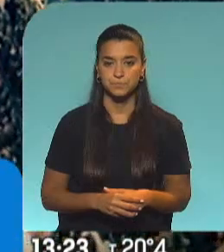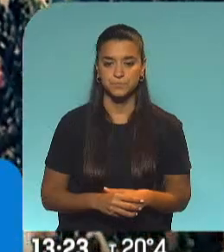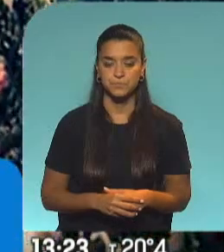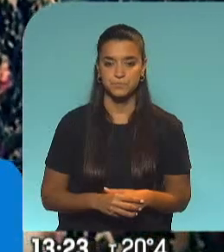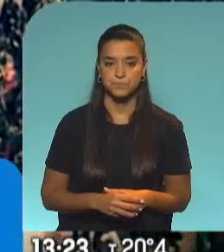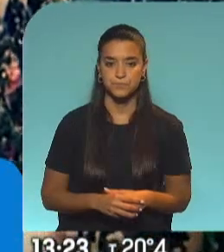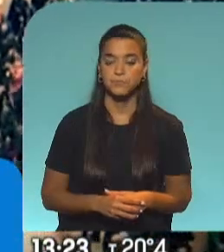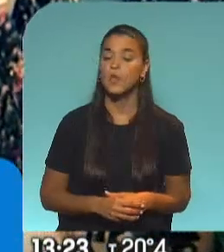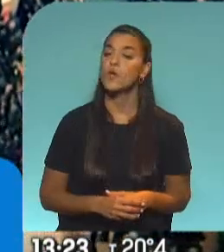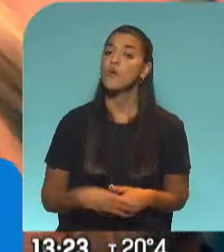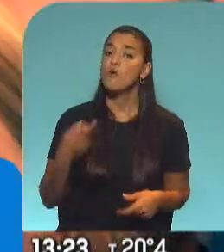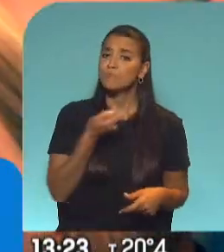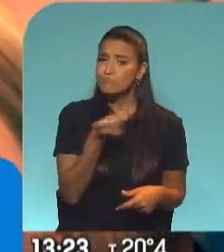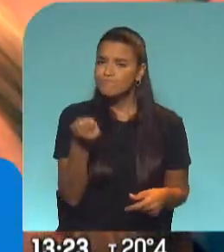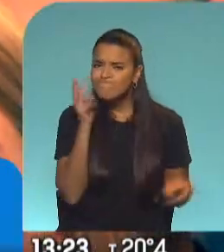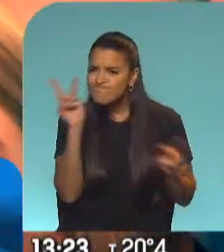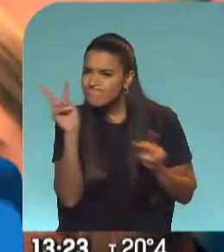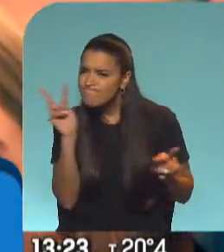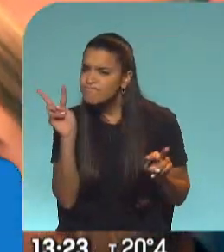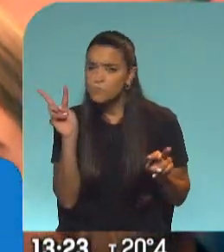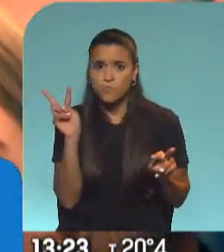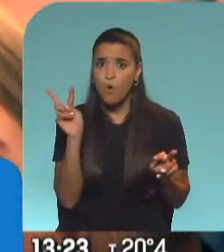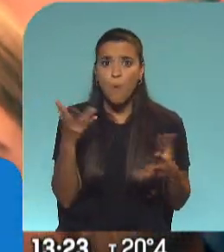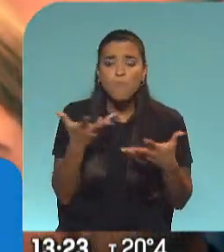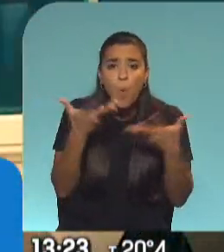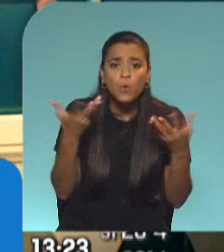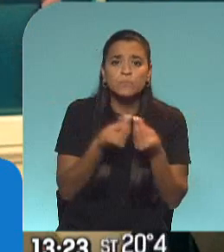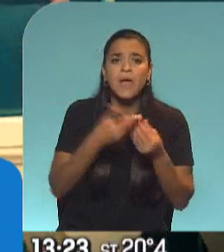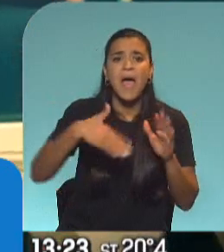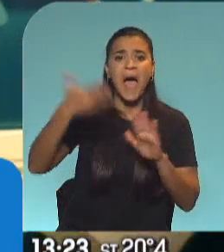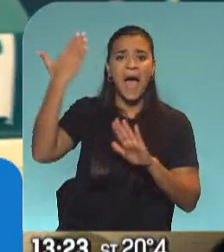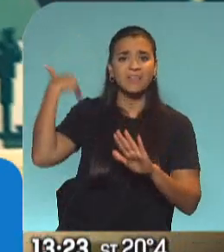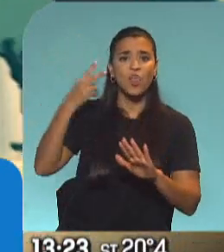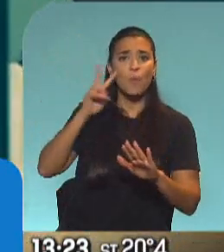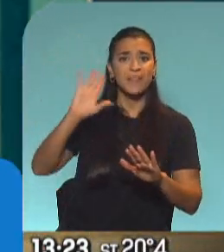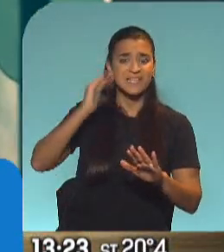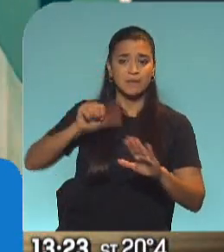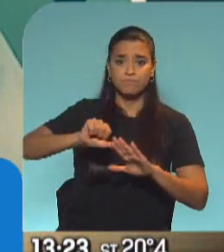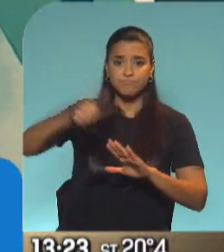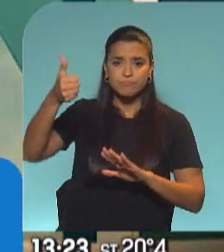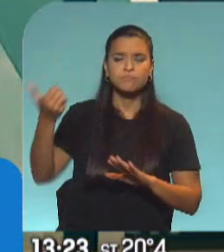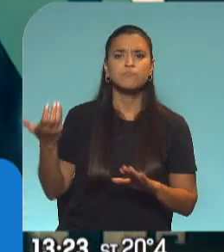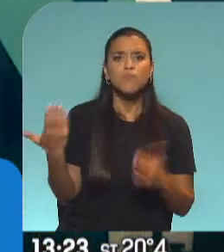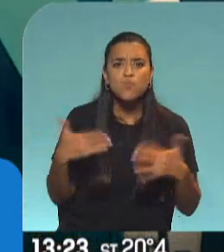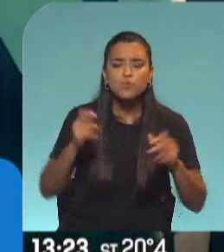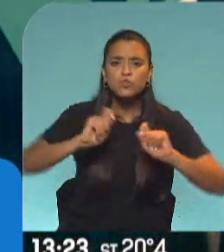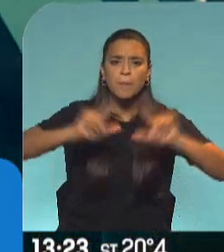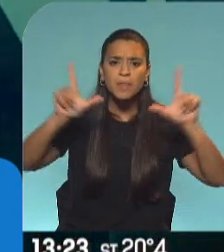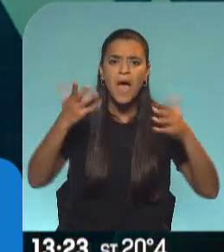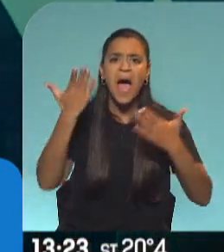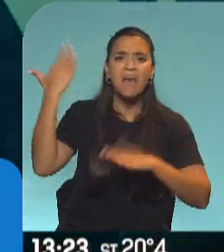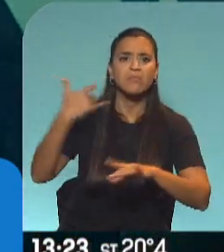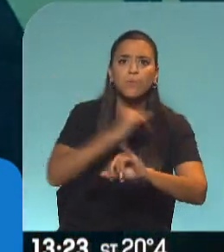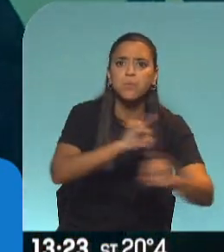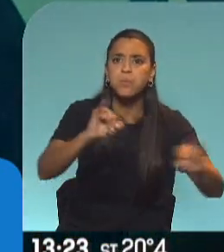Constitution of No the son United pocos States. los observadores que recuerdan cómo el triunfo de Trump en 2016 sorprendió a muchos contradiciendo lo que anunciaban